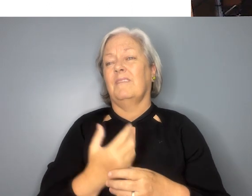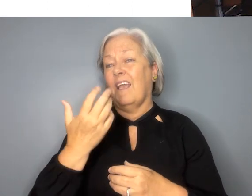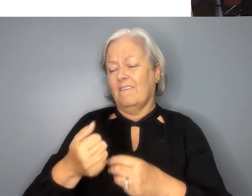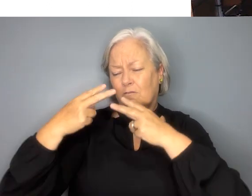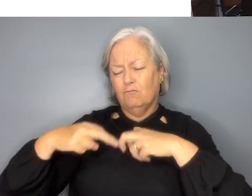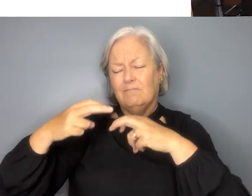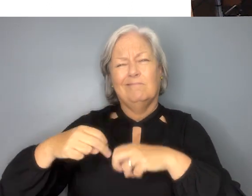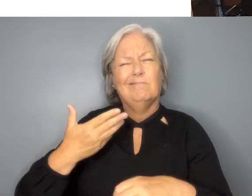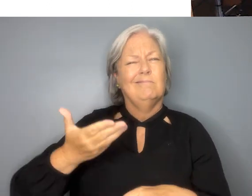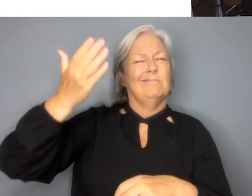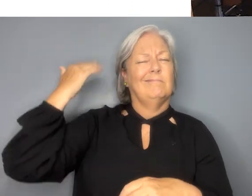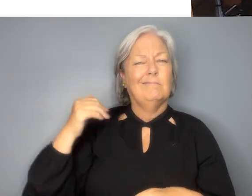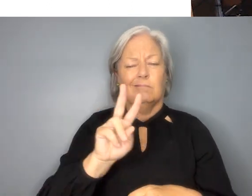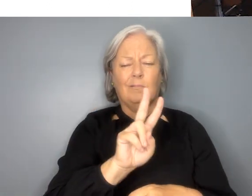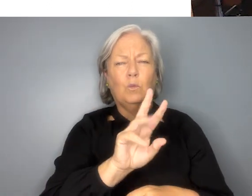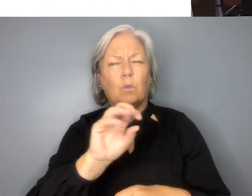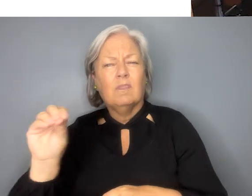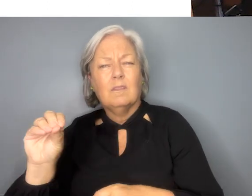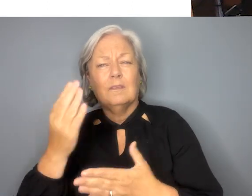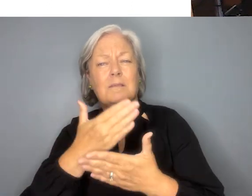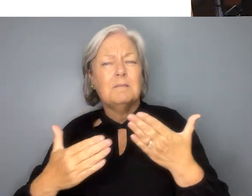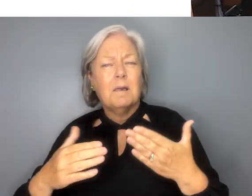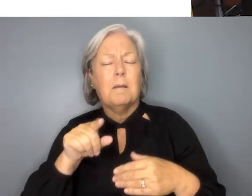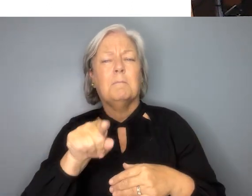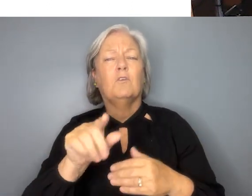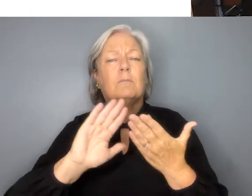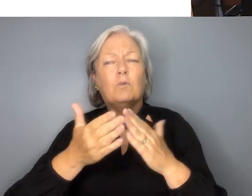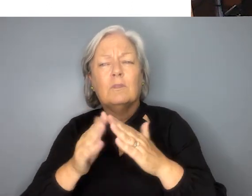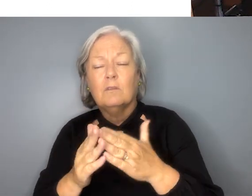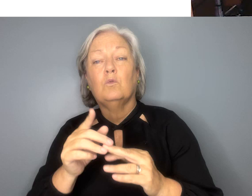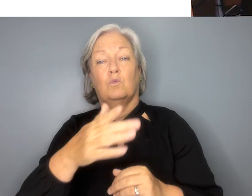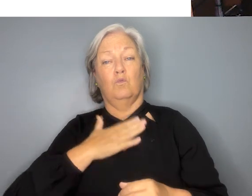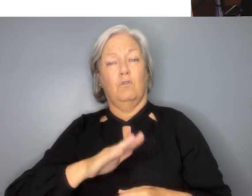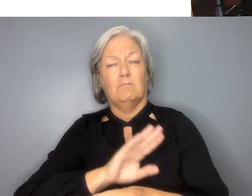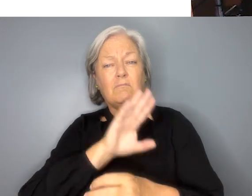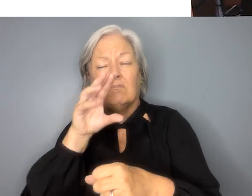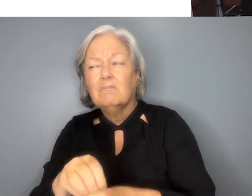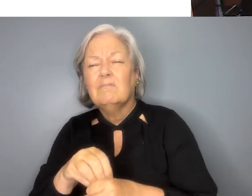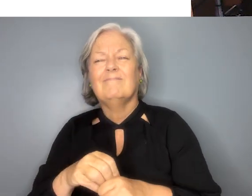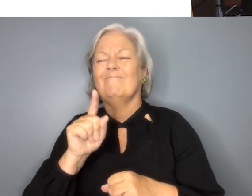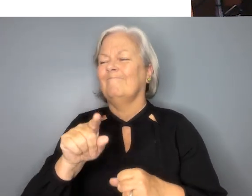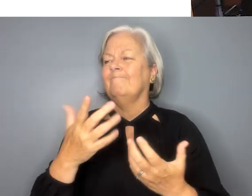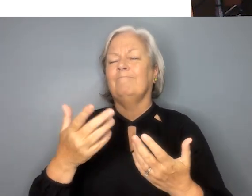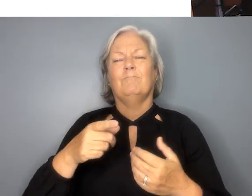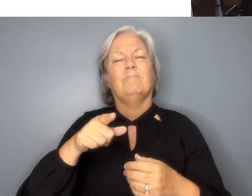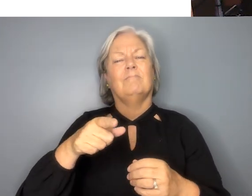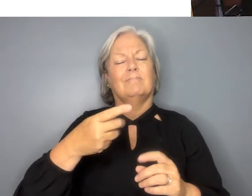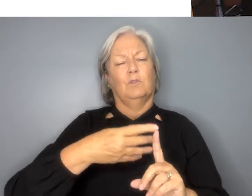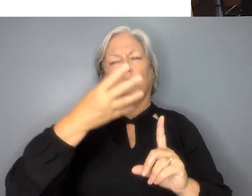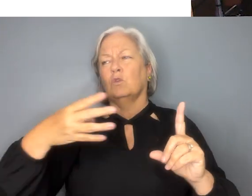thing. There was some research done in the early 2000s with some communities, and it seems evident that to be part of the many spirit